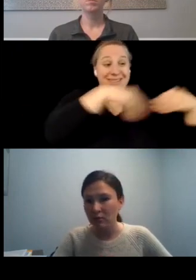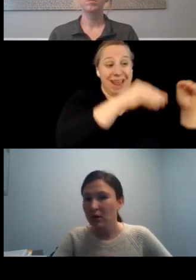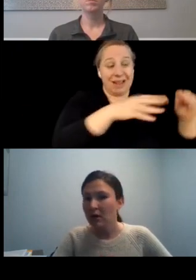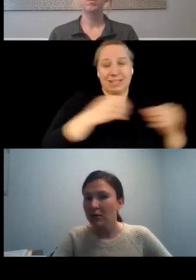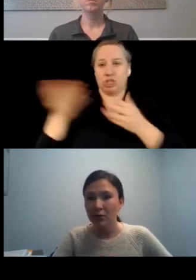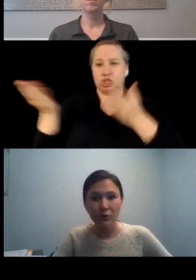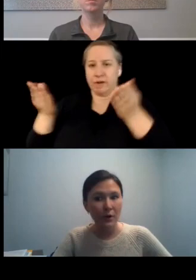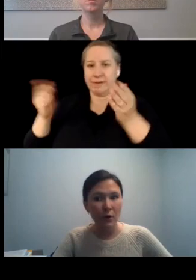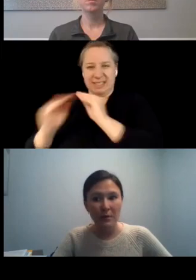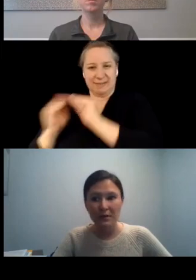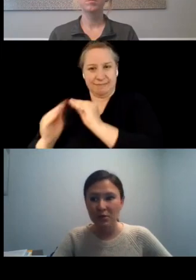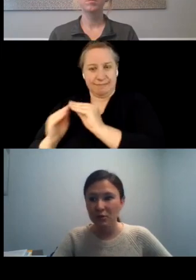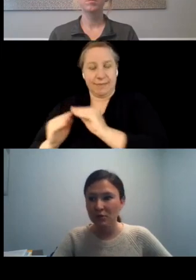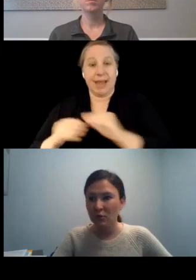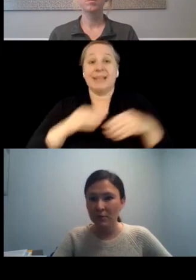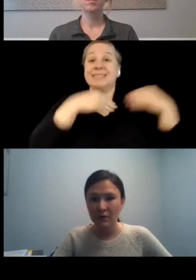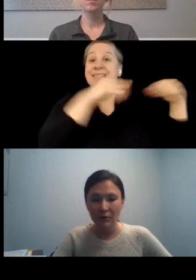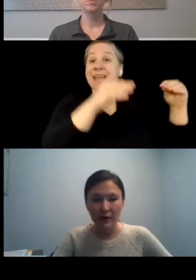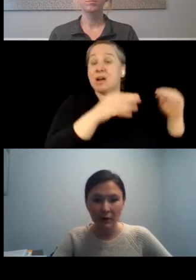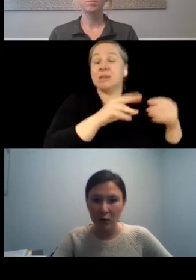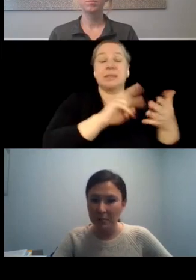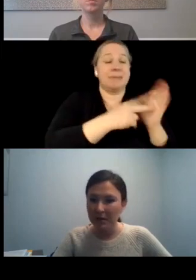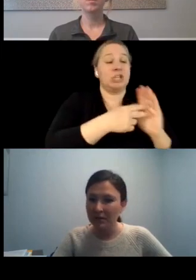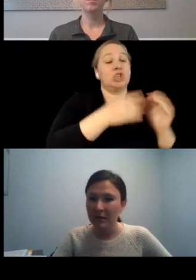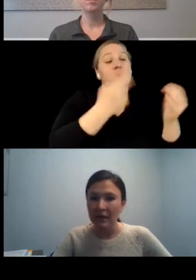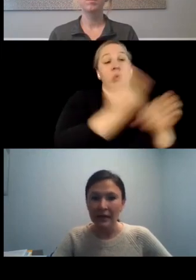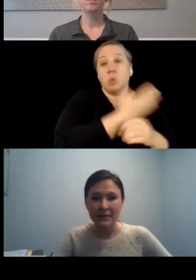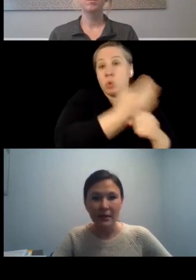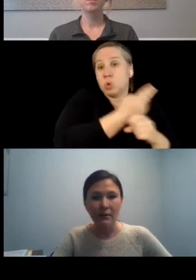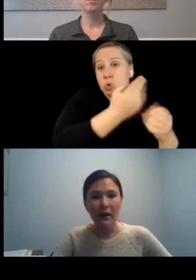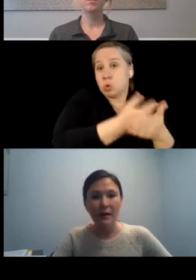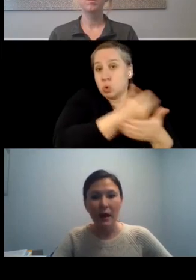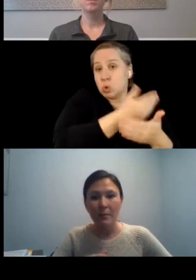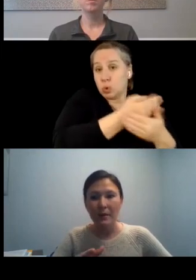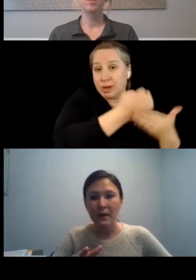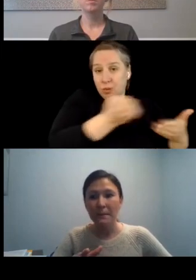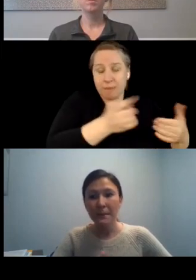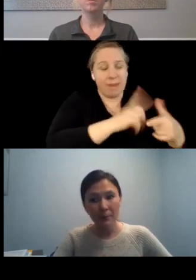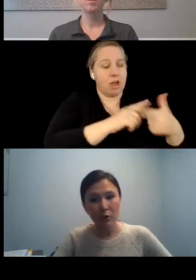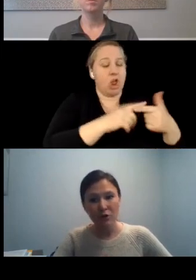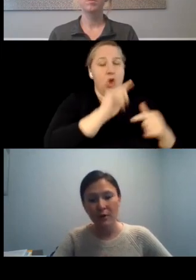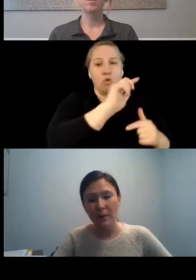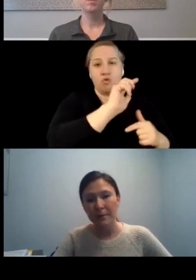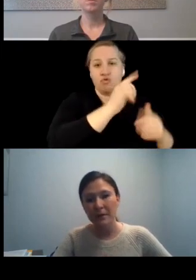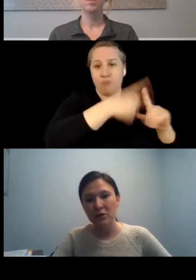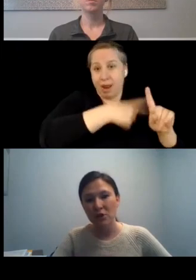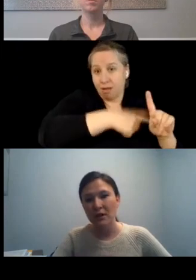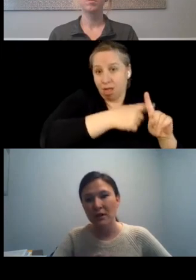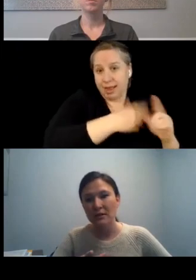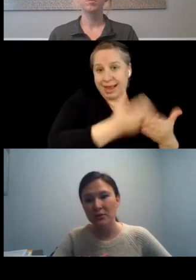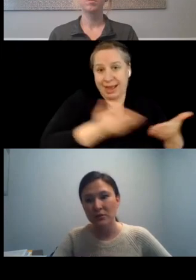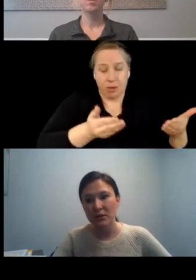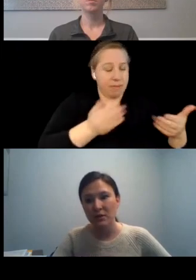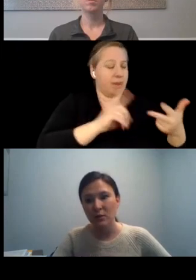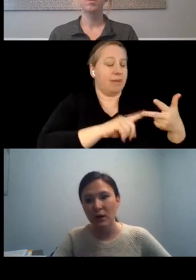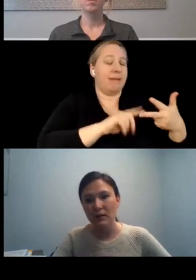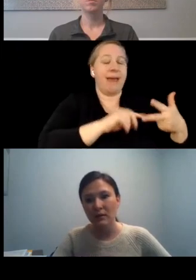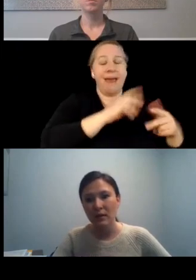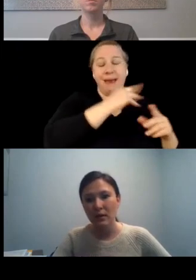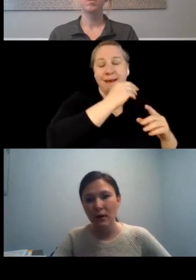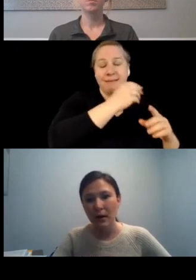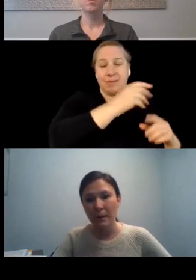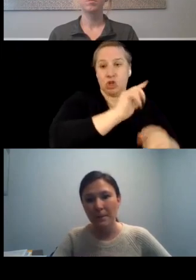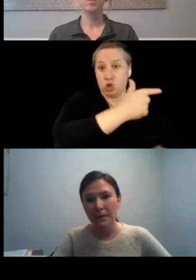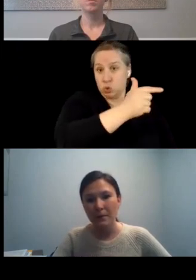could include new equipment, used equipment, rental equipment, etc. And then a big portion of our population is associated